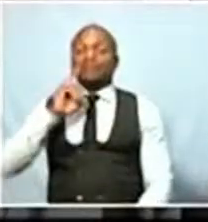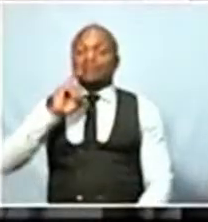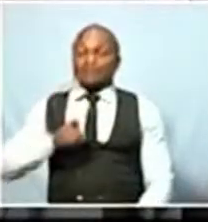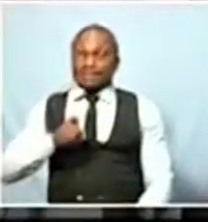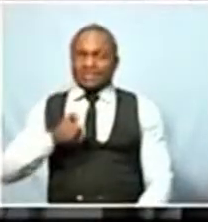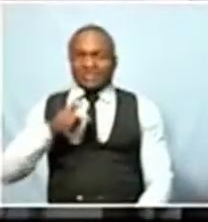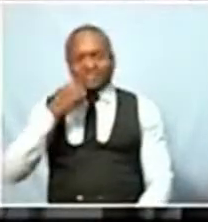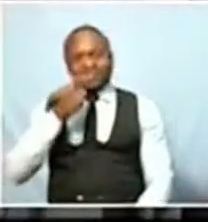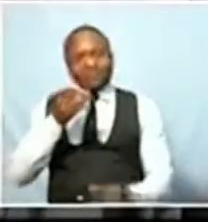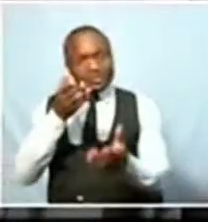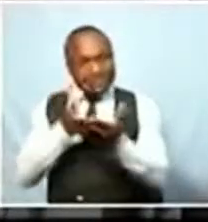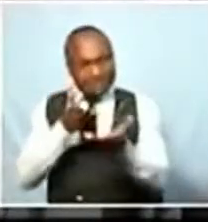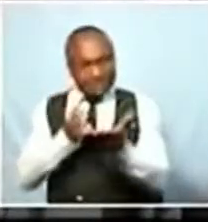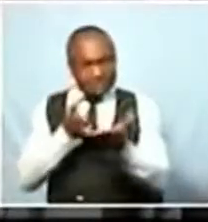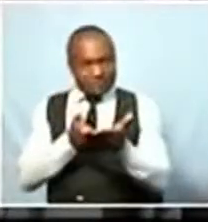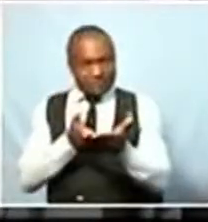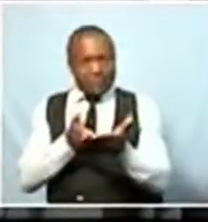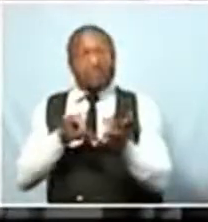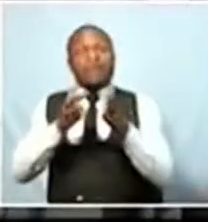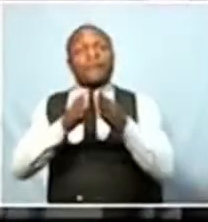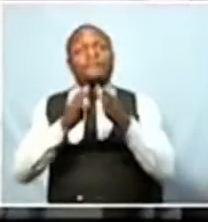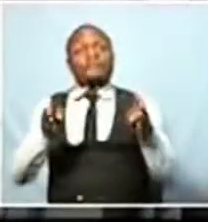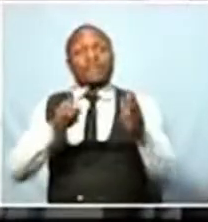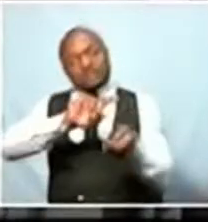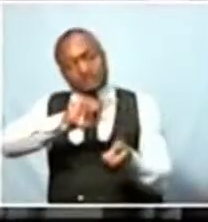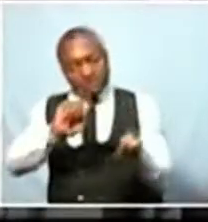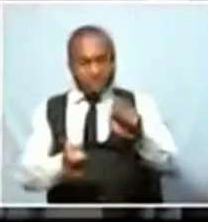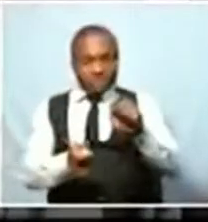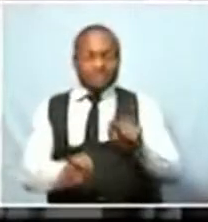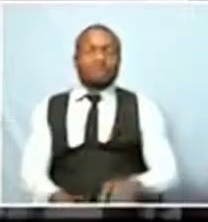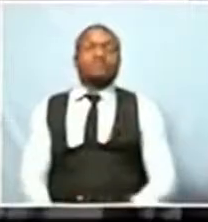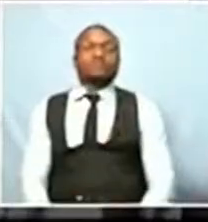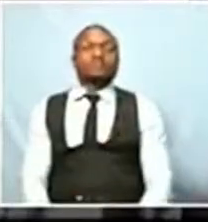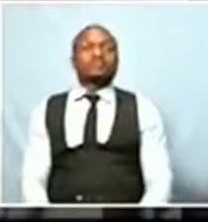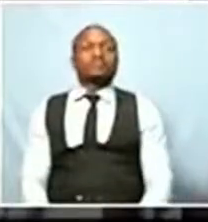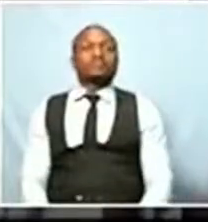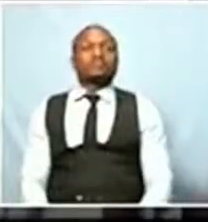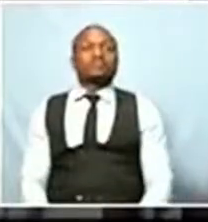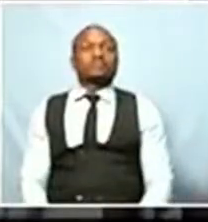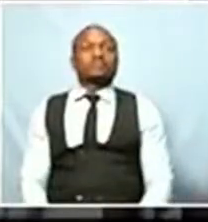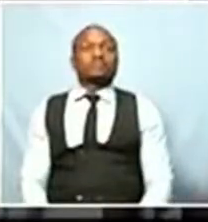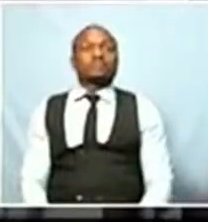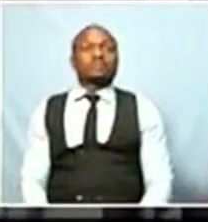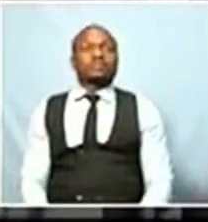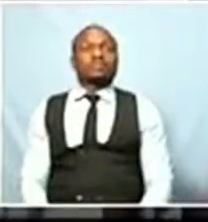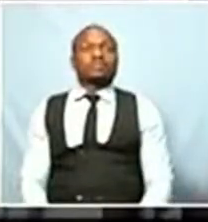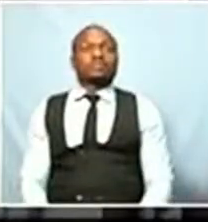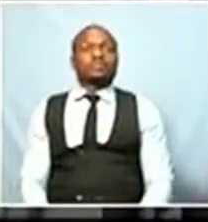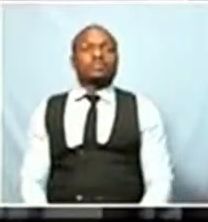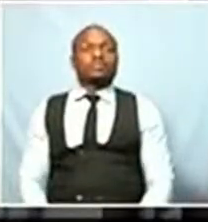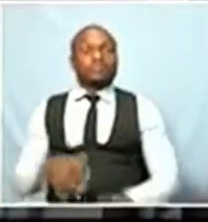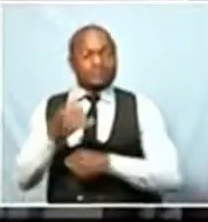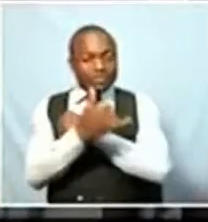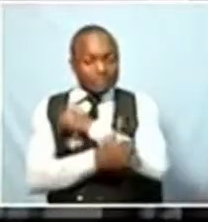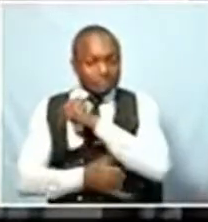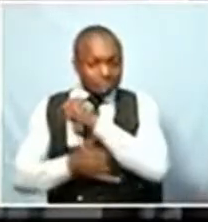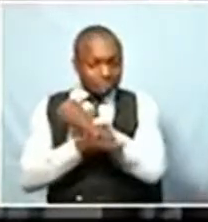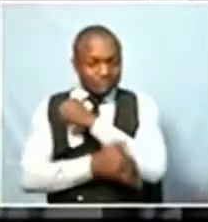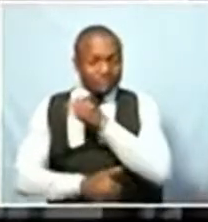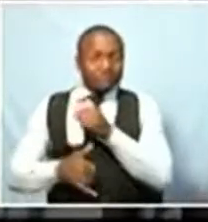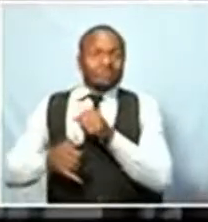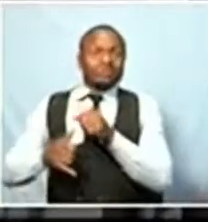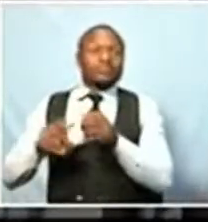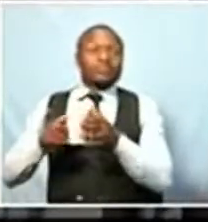that for me, this is probably the biggest change that is coming up in the country next year.